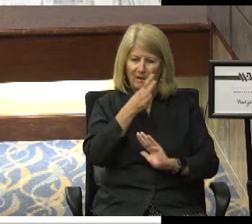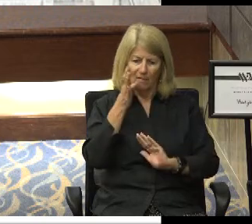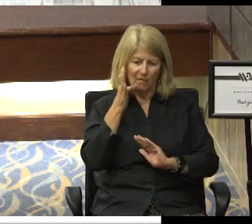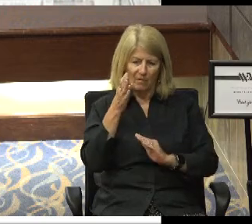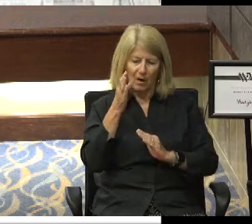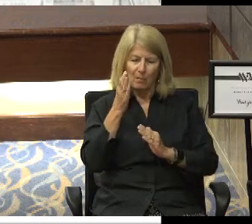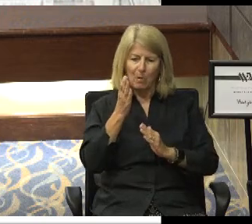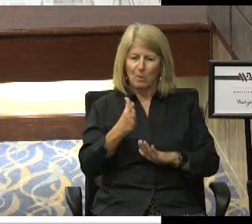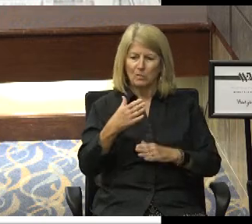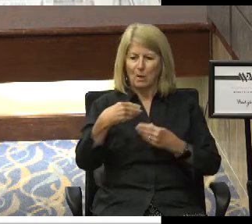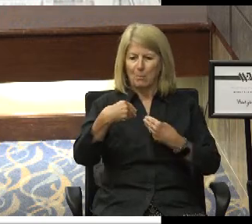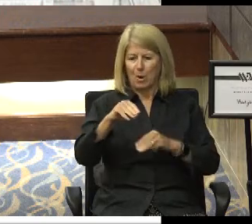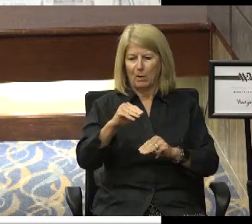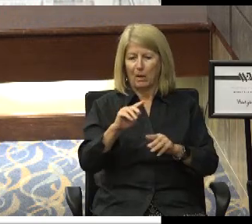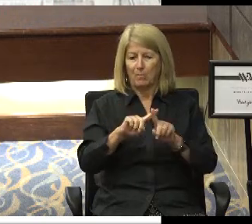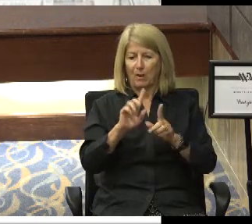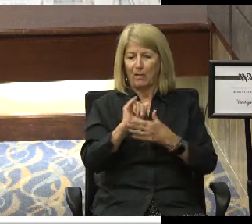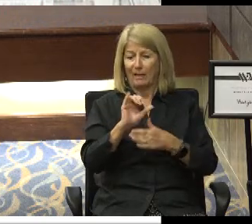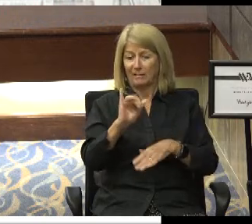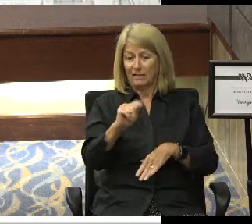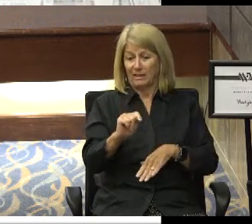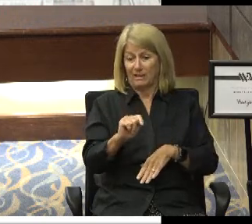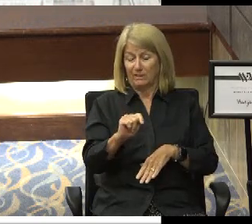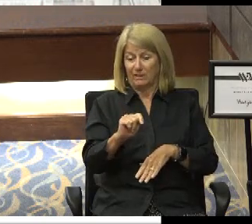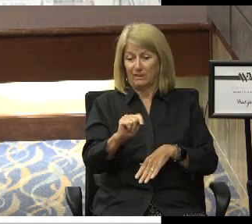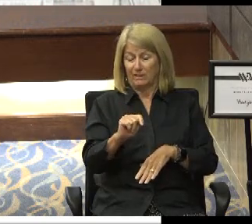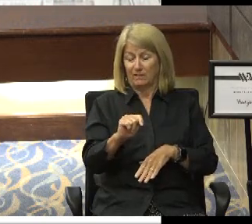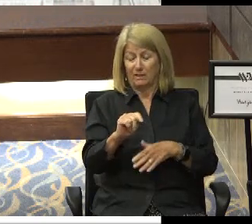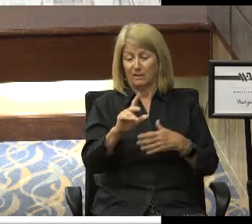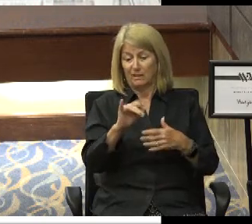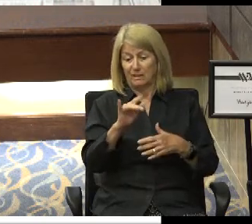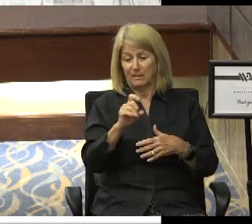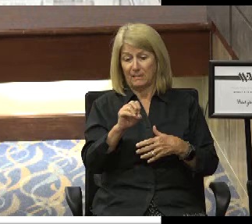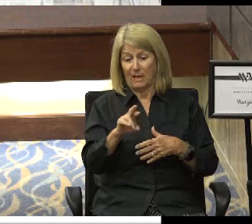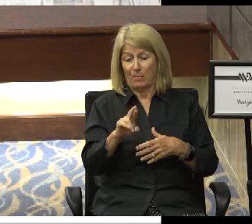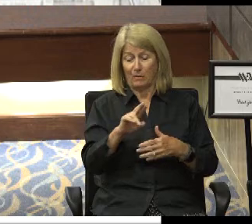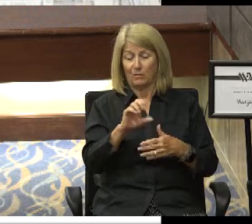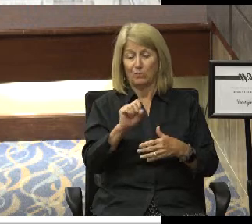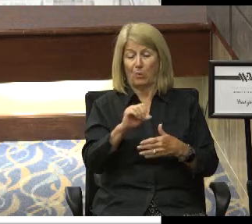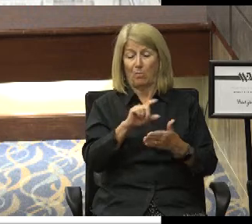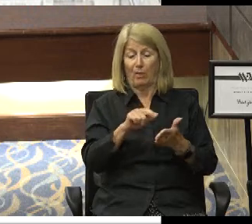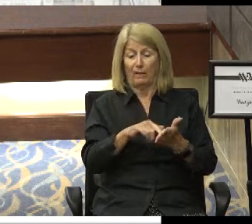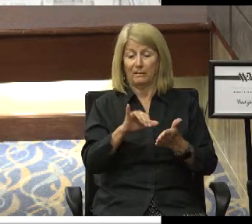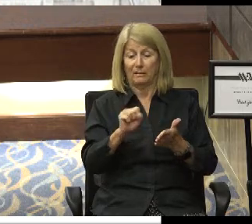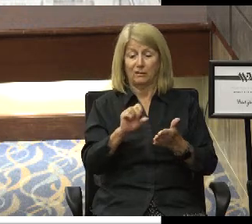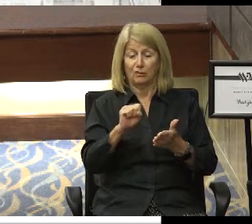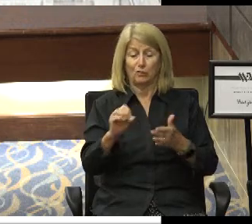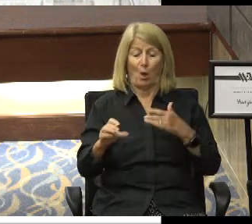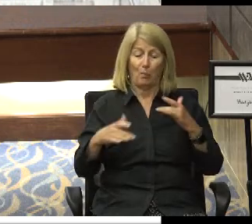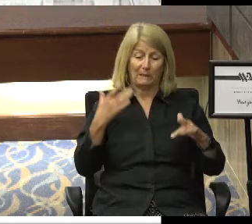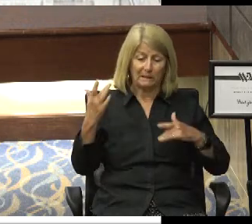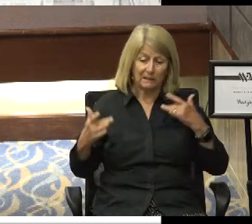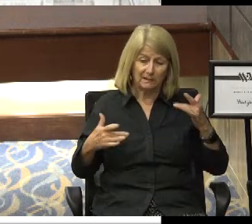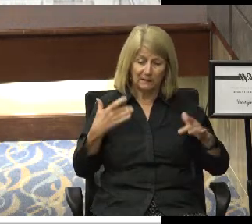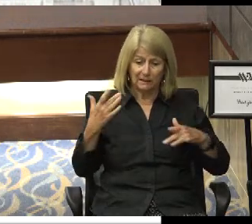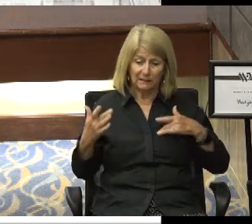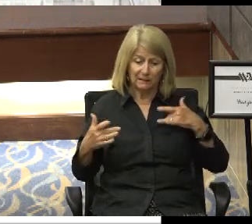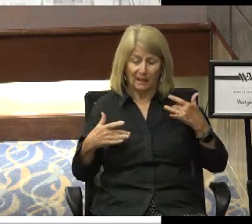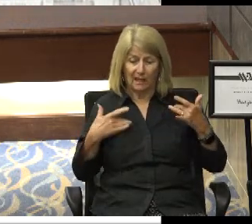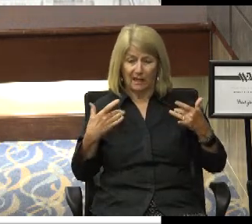was it. And then there was the fire tower, So this is so exciting, and I just can't.